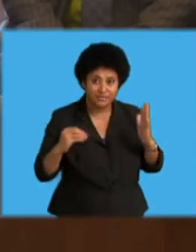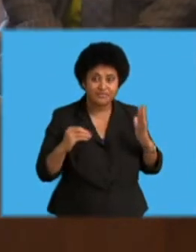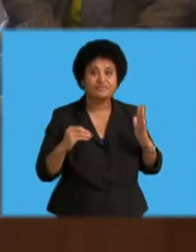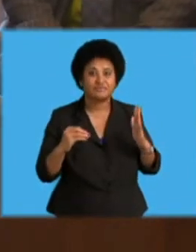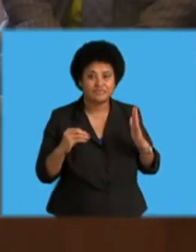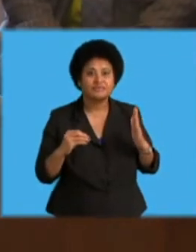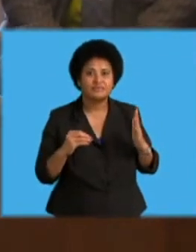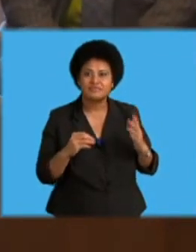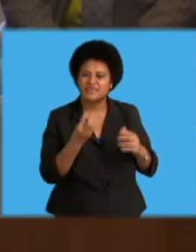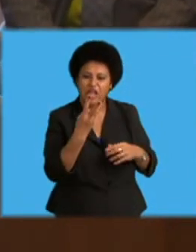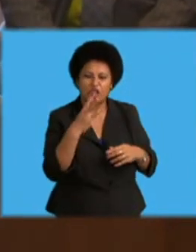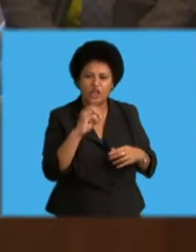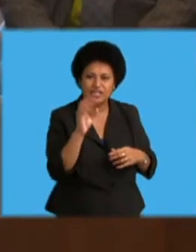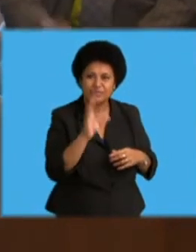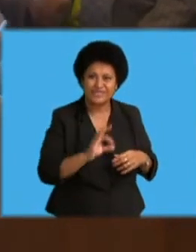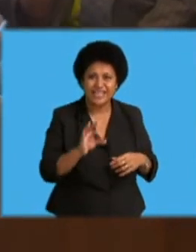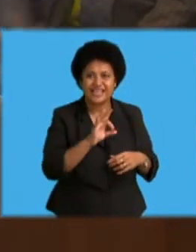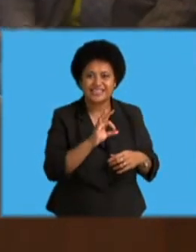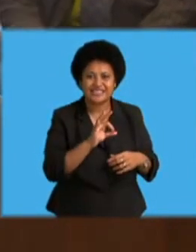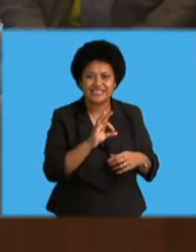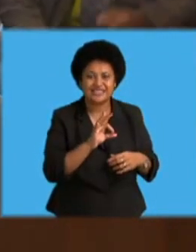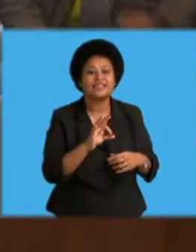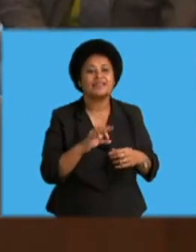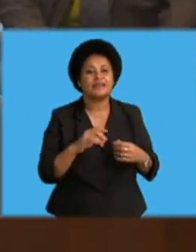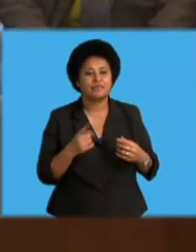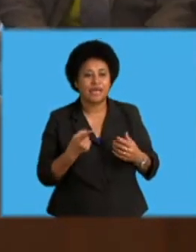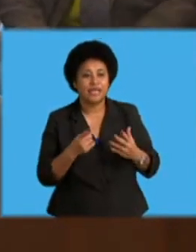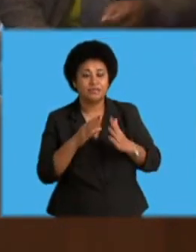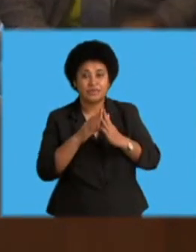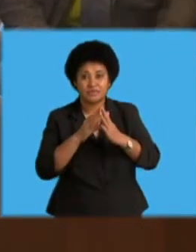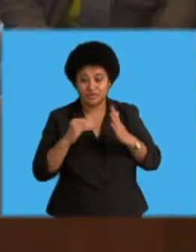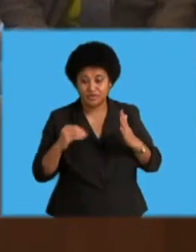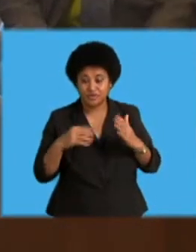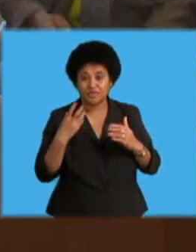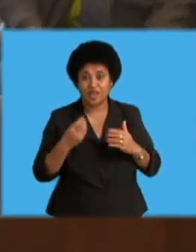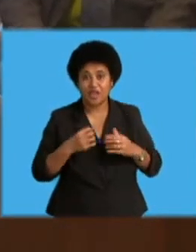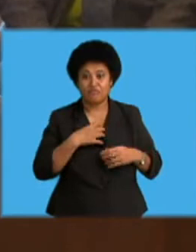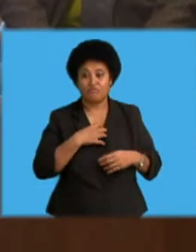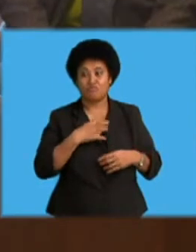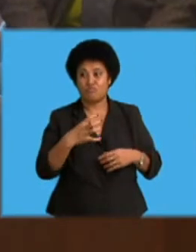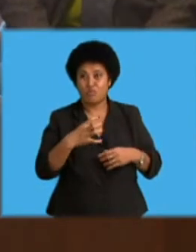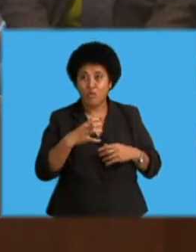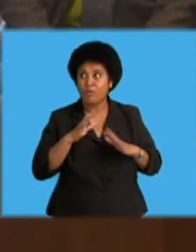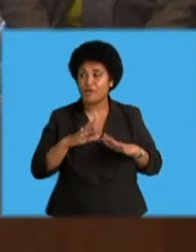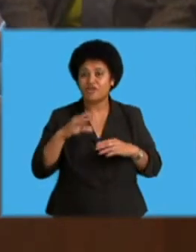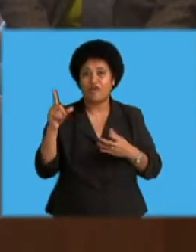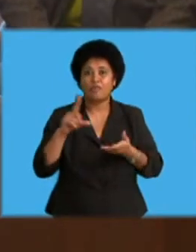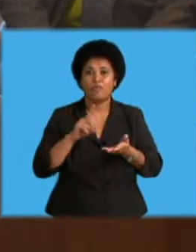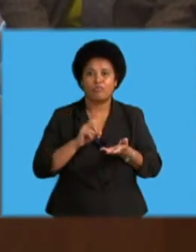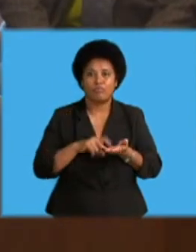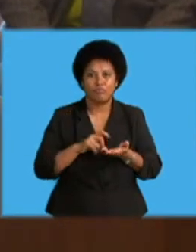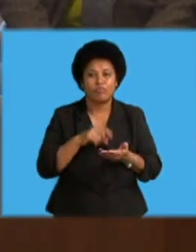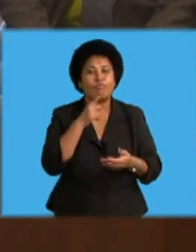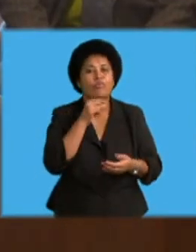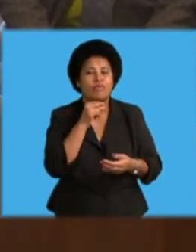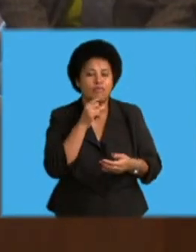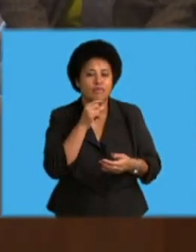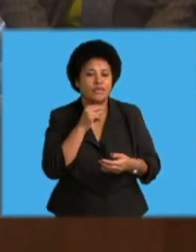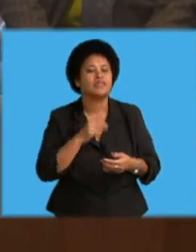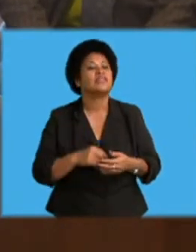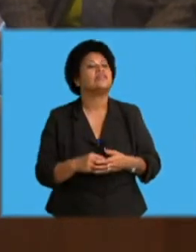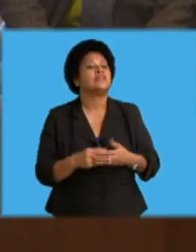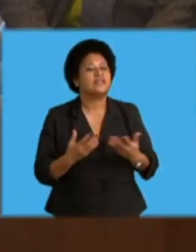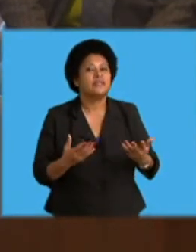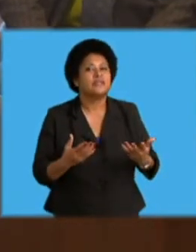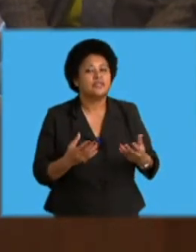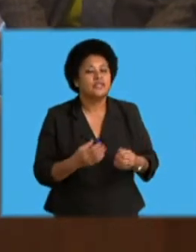They're in their 30s. But Papua New Guinea, on the flip side of it, has enormous pressures on the foreign reserves. And that I'll also come to later in respect